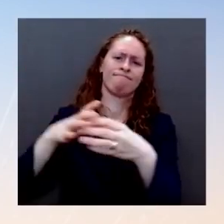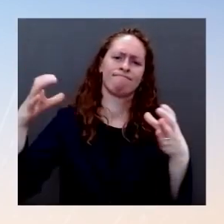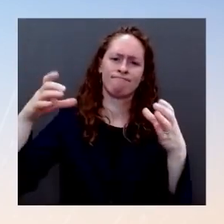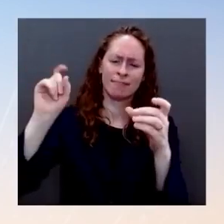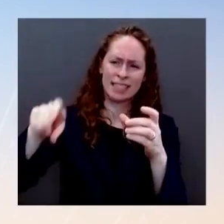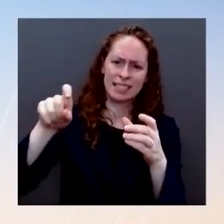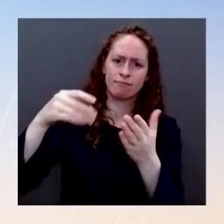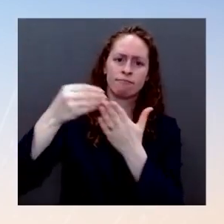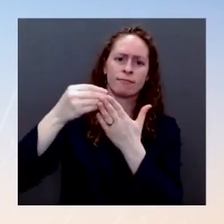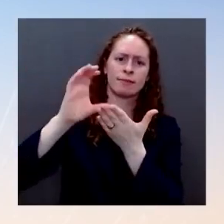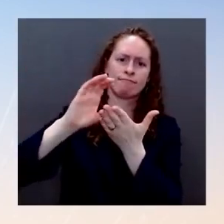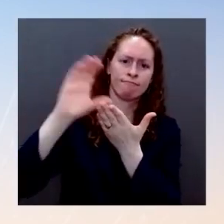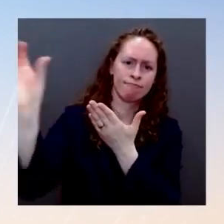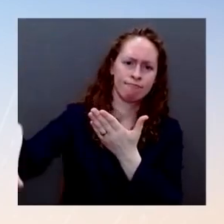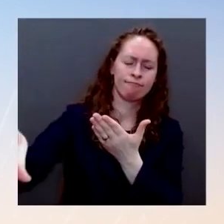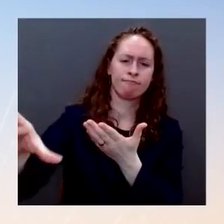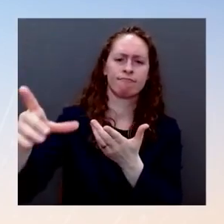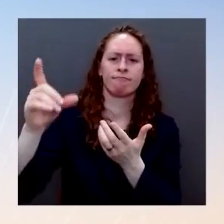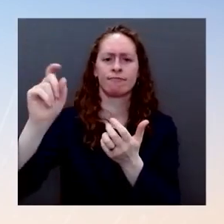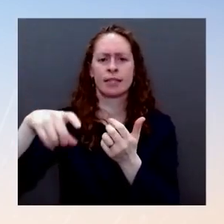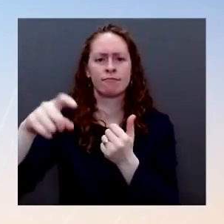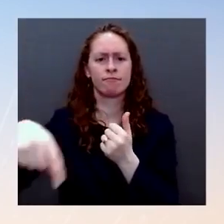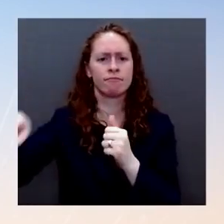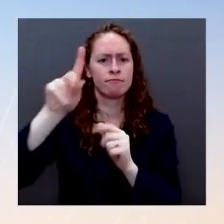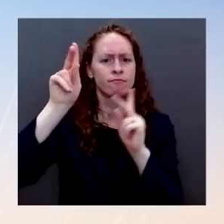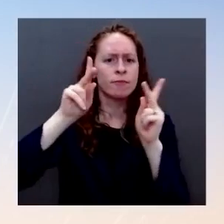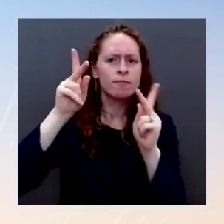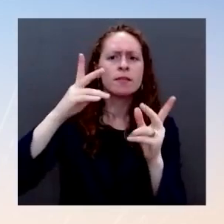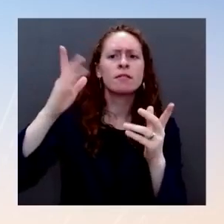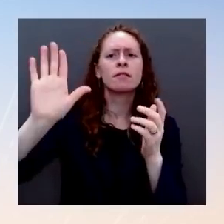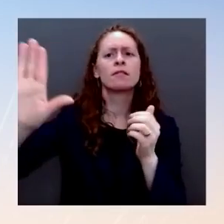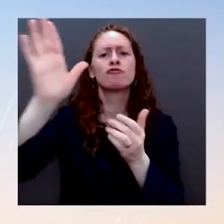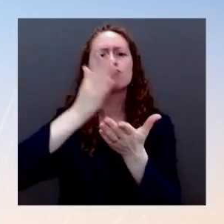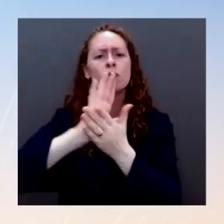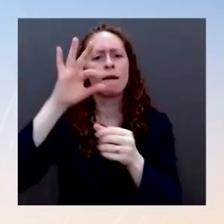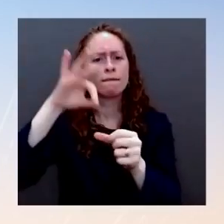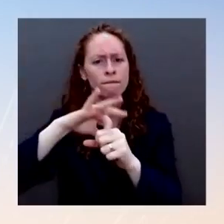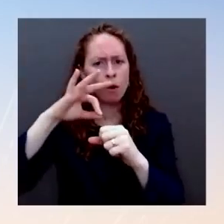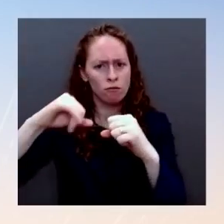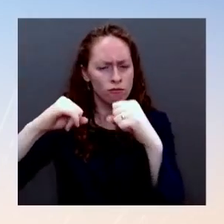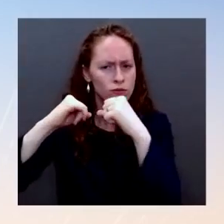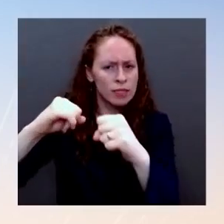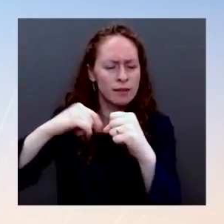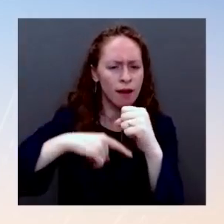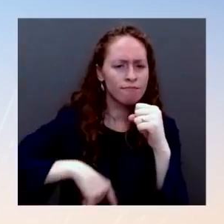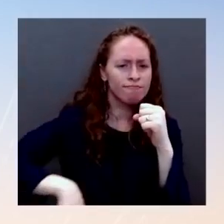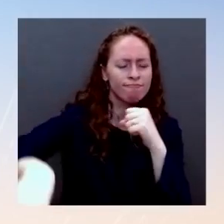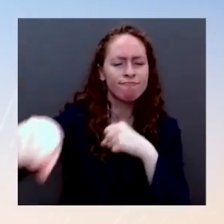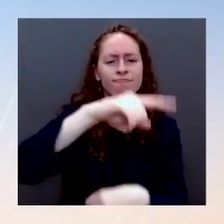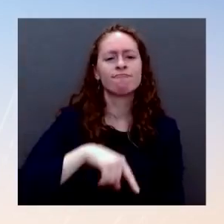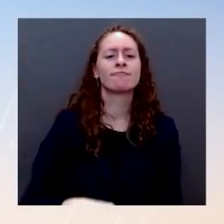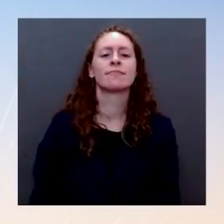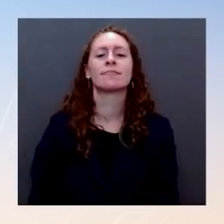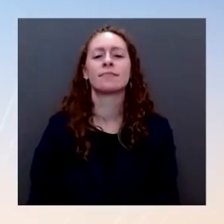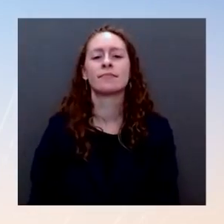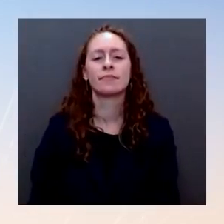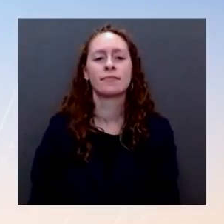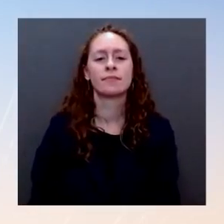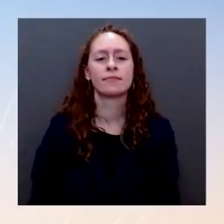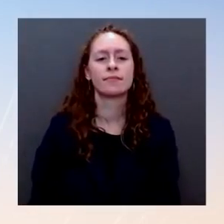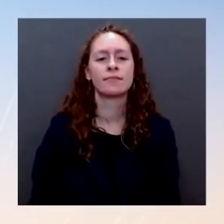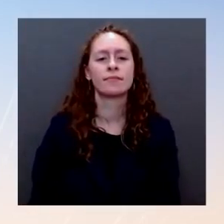rights across the country, and he also spoke to his commitment or openness to making changes to the process to protect